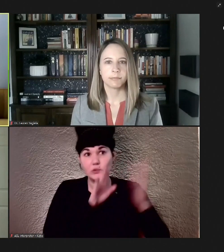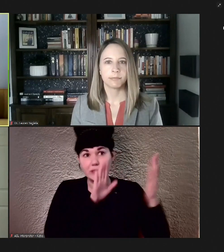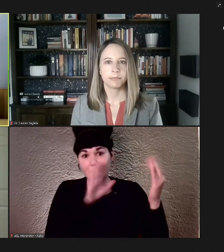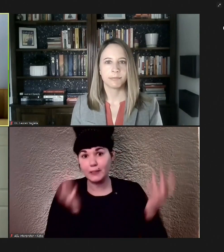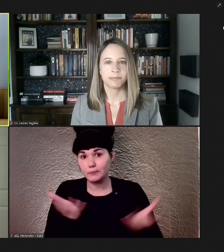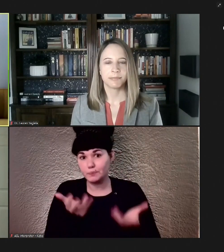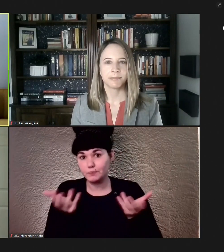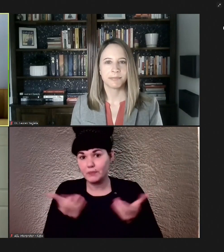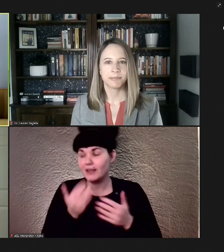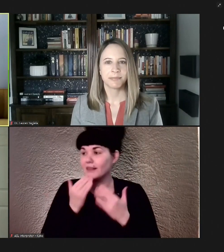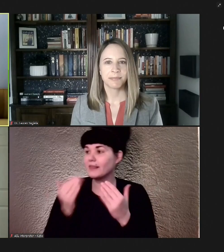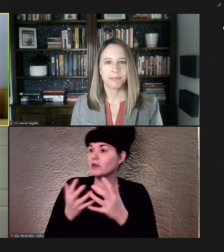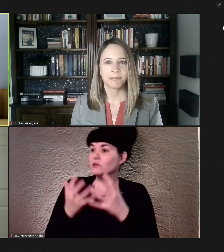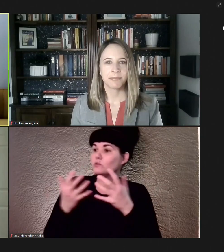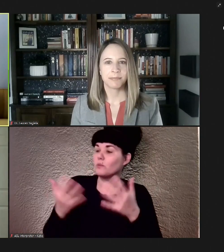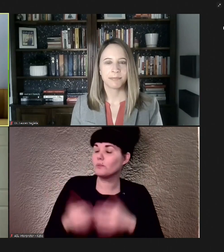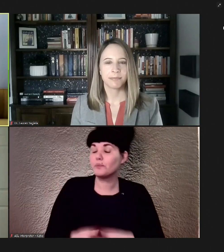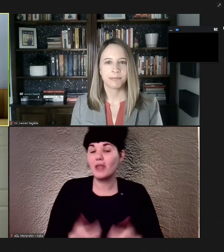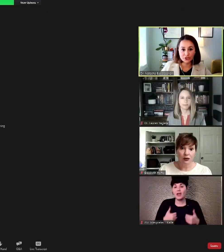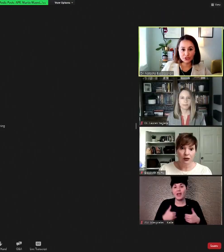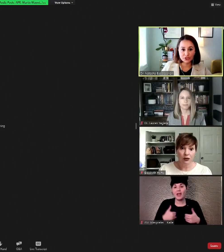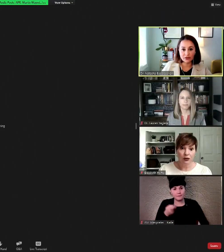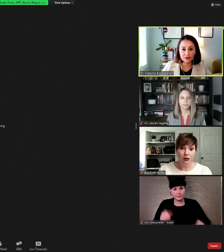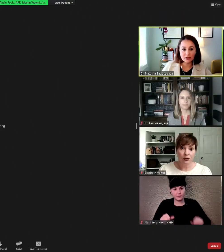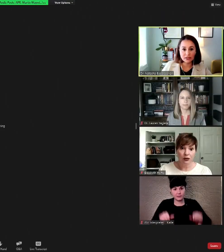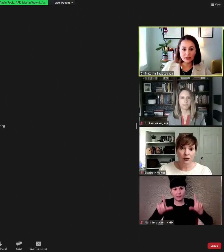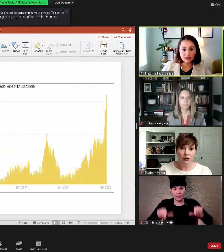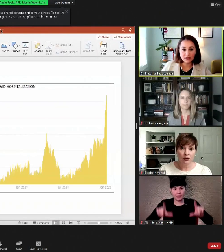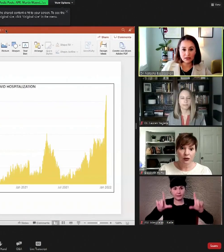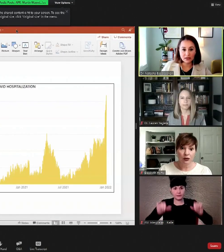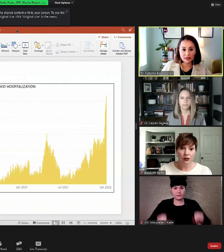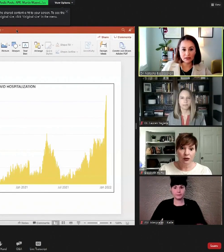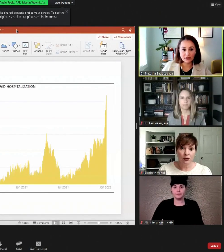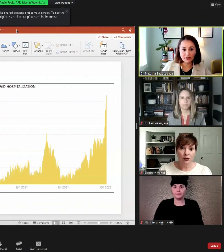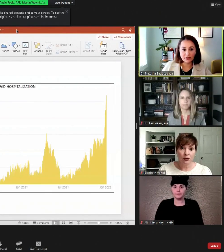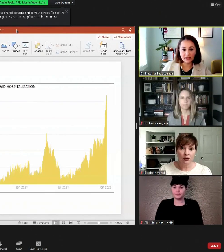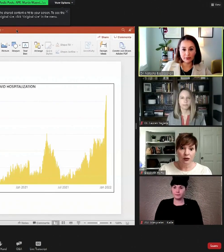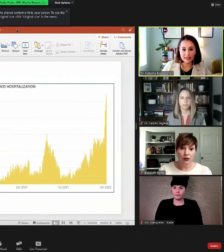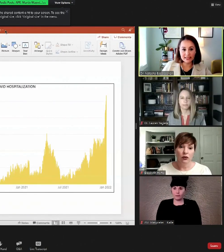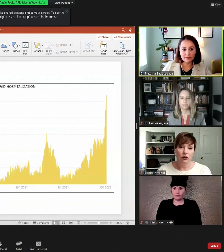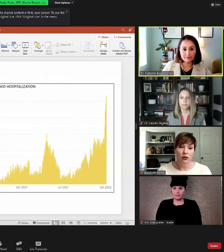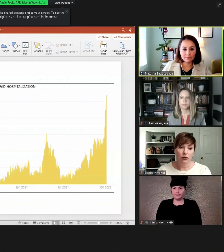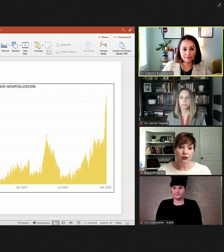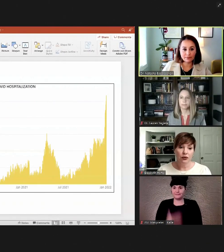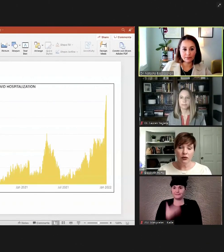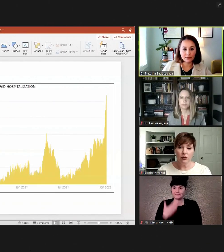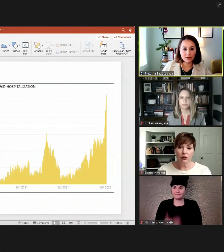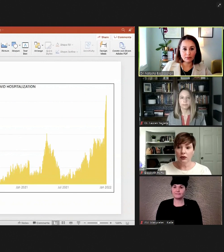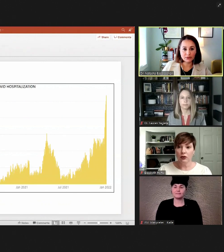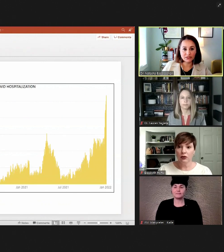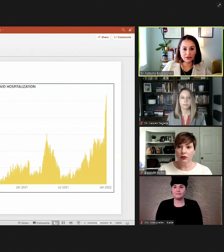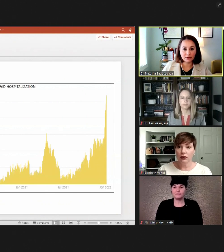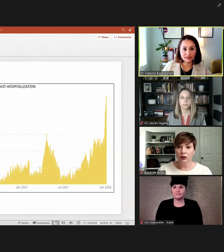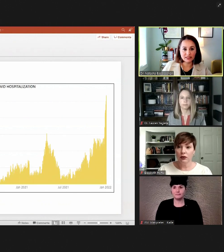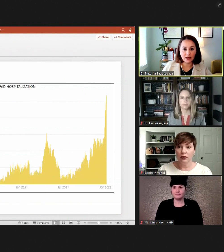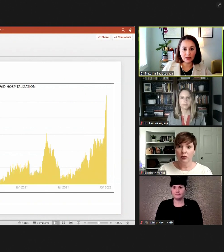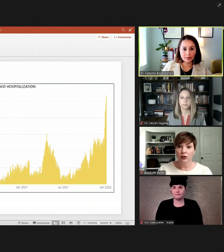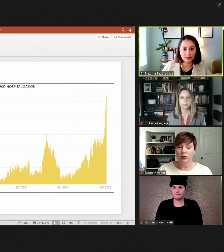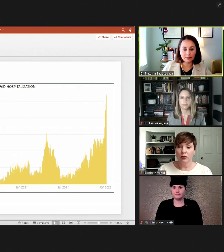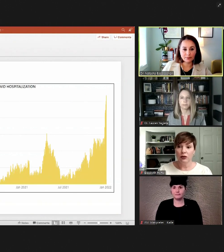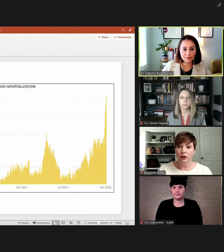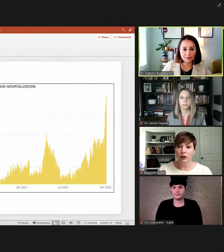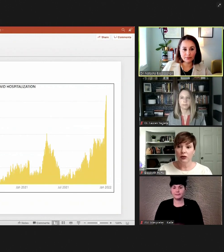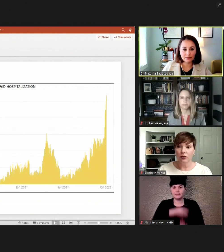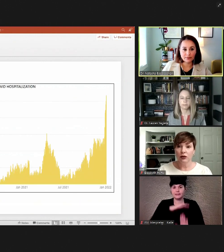Thank you so much, Director Hertel. I do have some slides to share. Thank you, Mandy. Maybe we'll start up at the